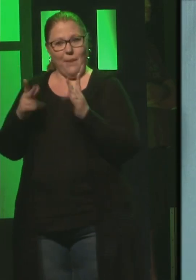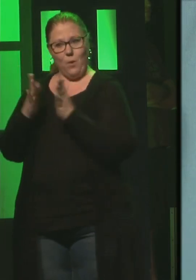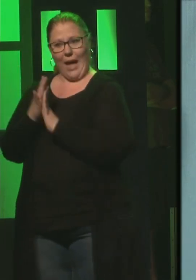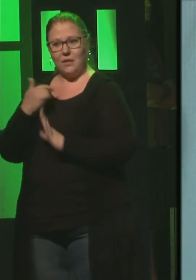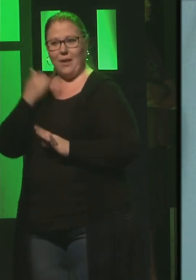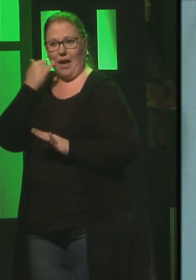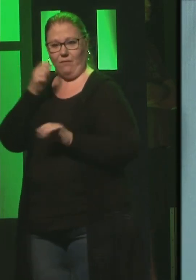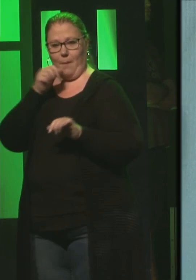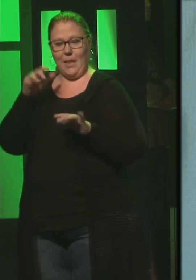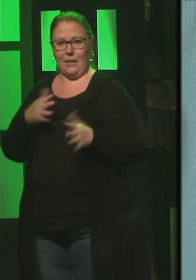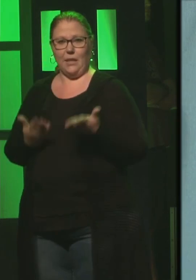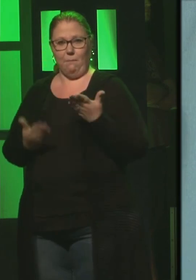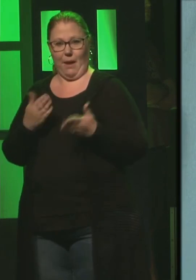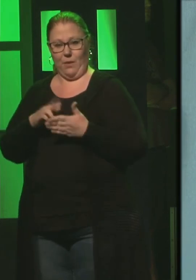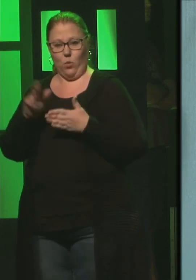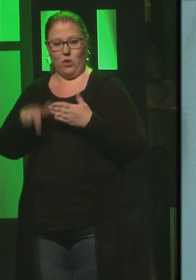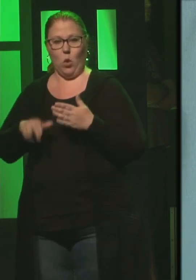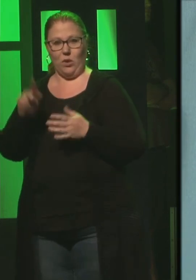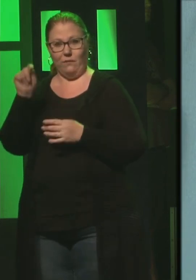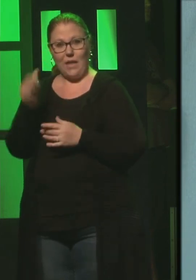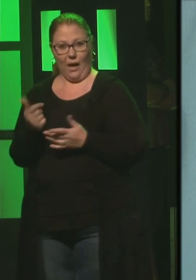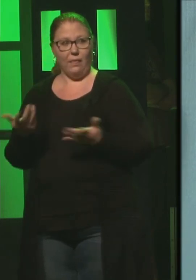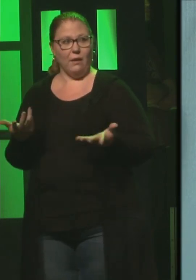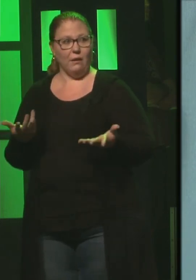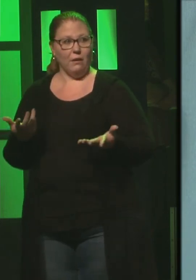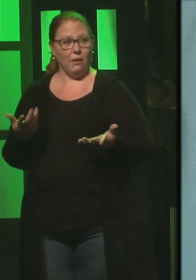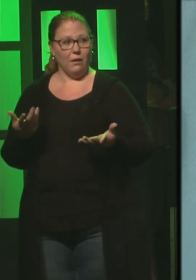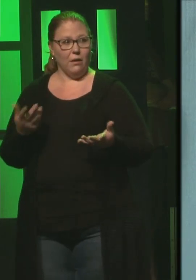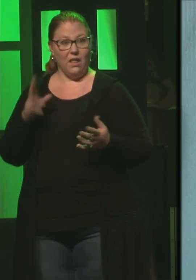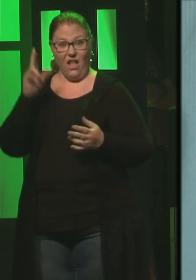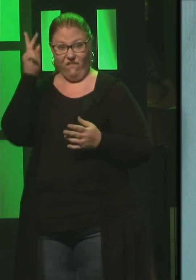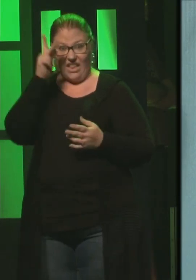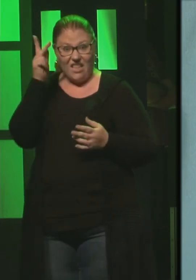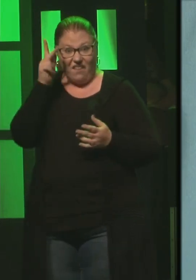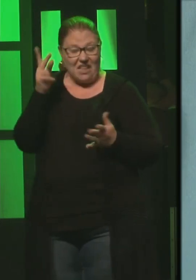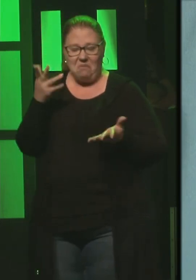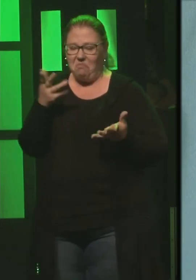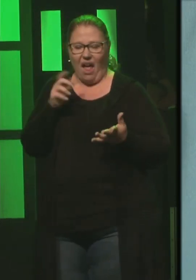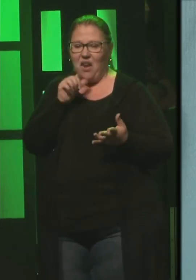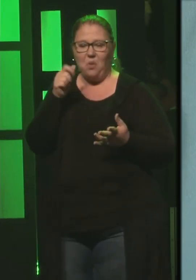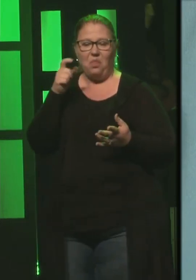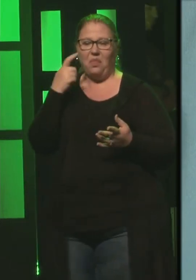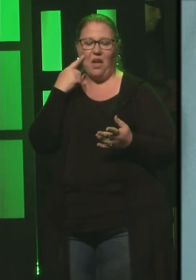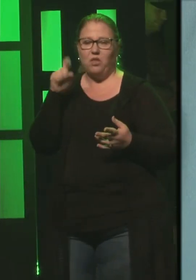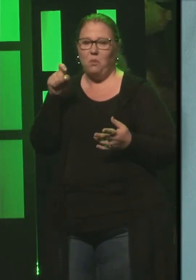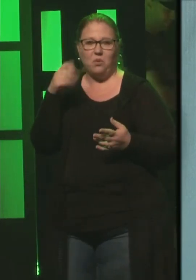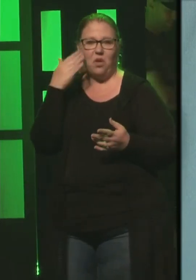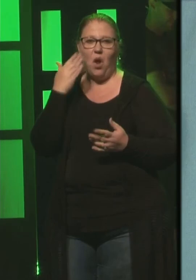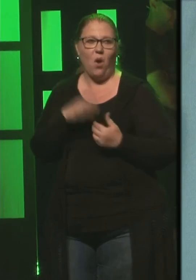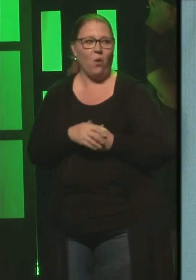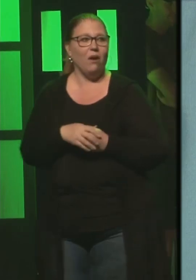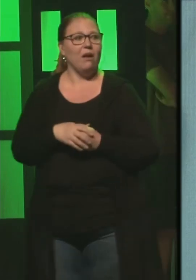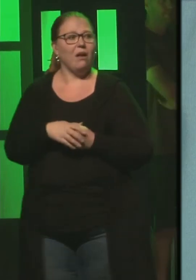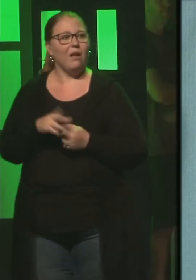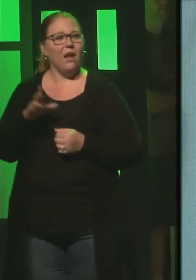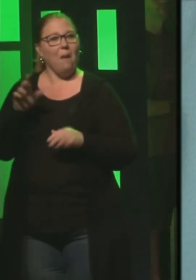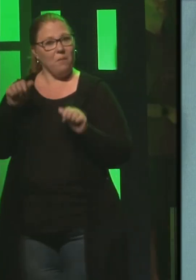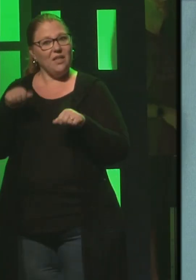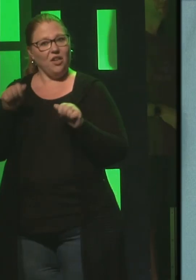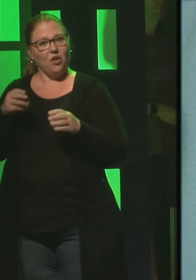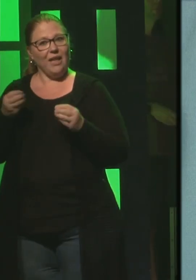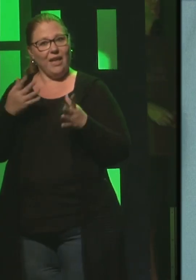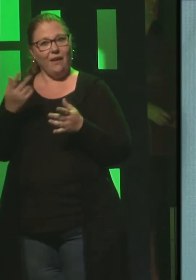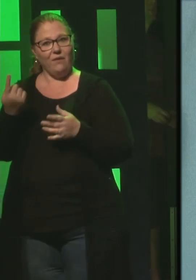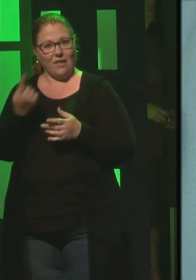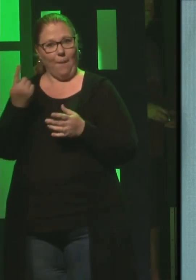any of our blessings may have been the result of tithing. Philosophically, I don't think we're meant to know, as that could potentially give